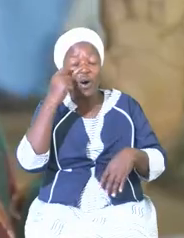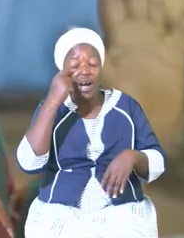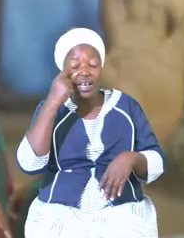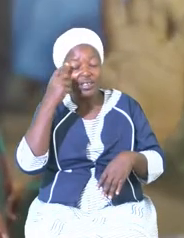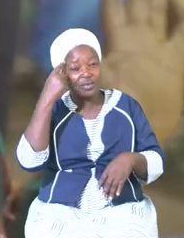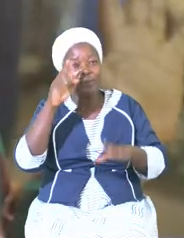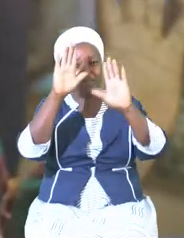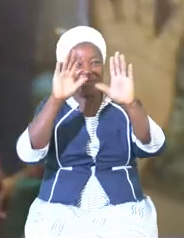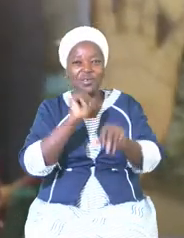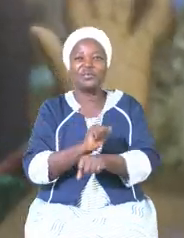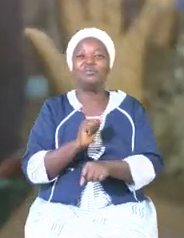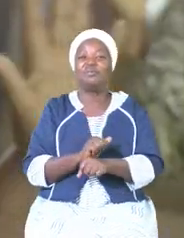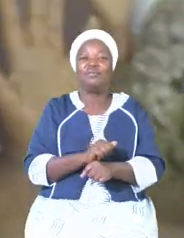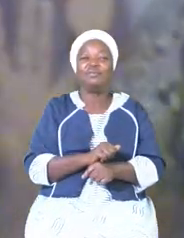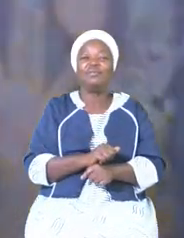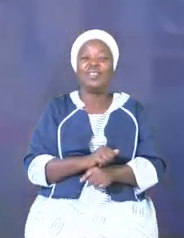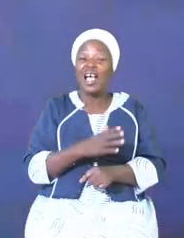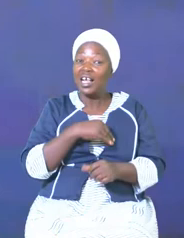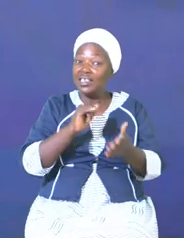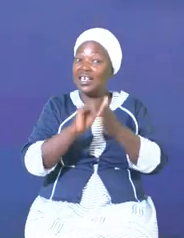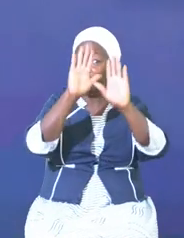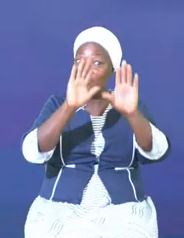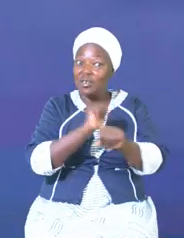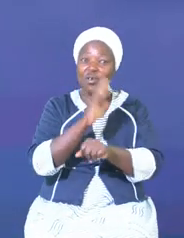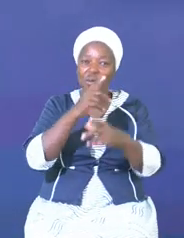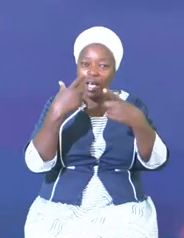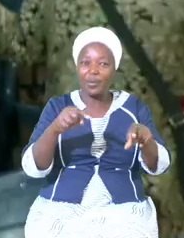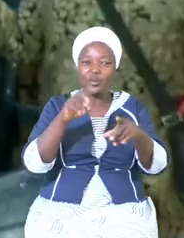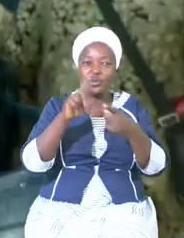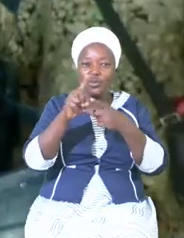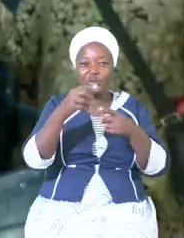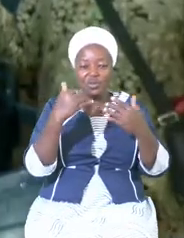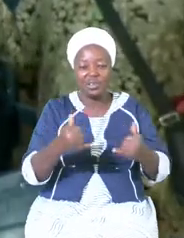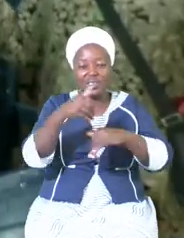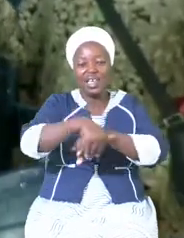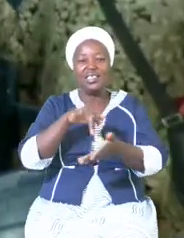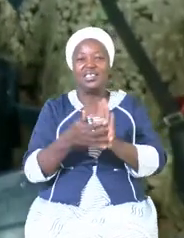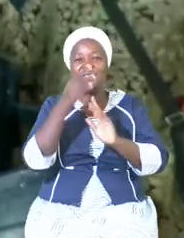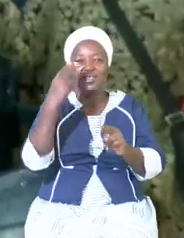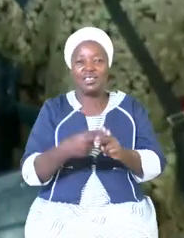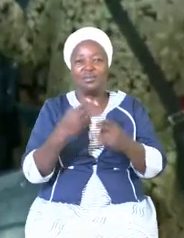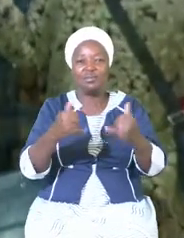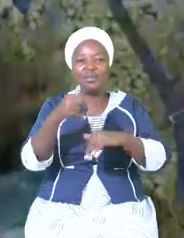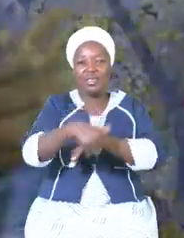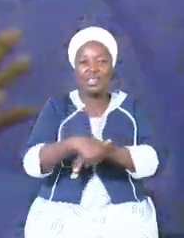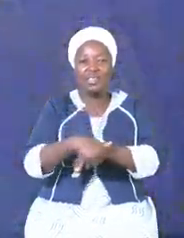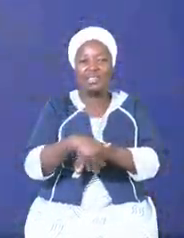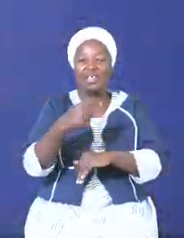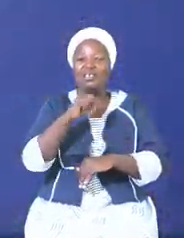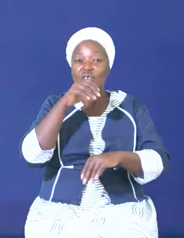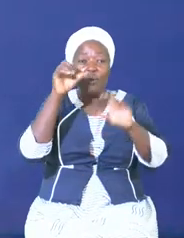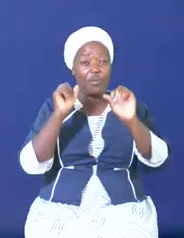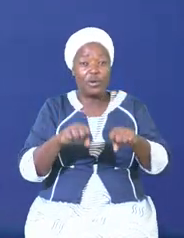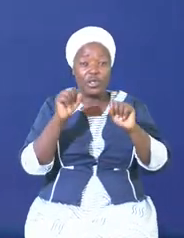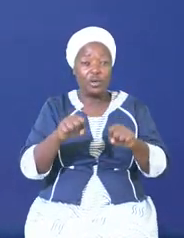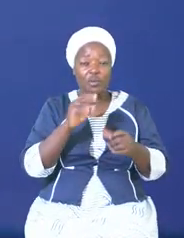miracle. Yeah. And that miracle will come upon you tonight in Jesus. Tonight, the impossible will